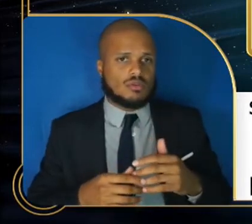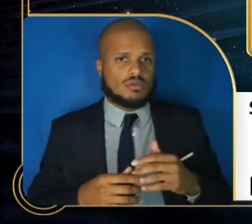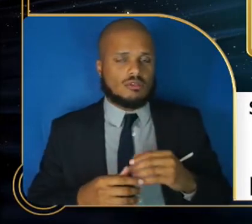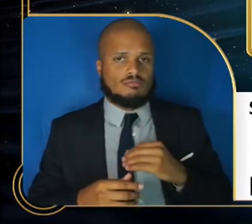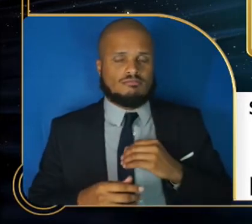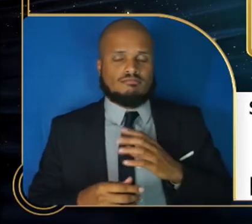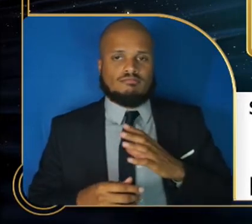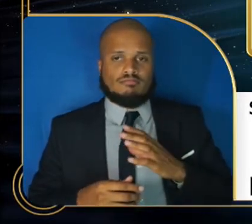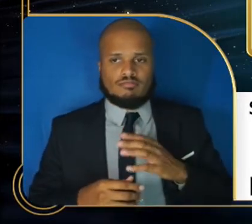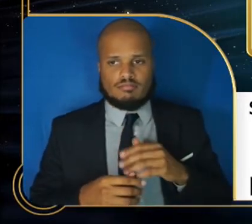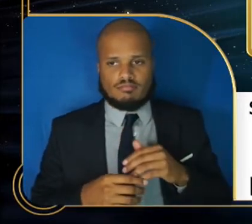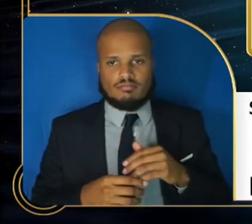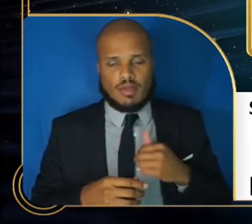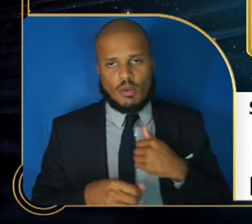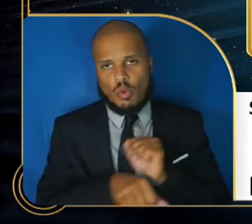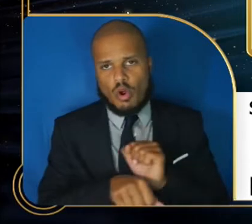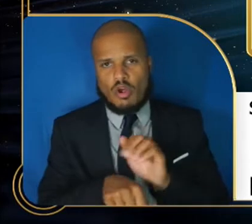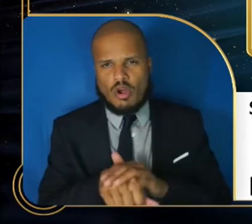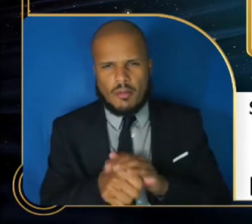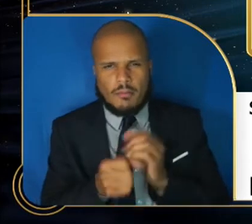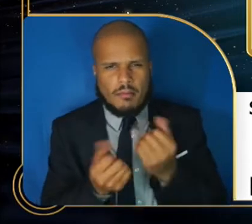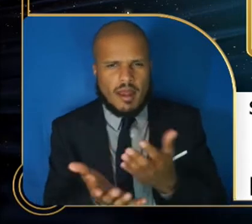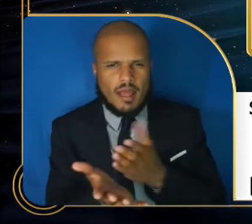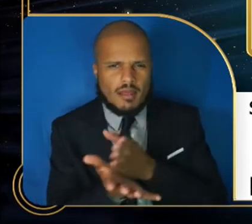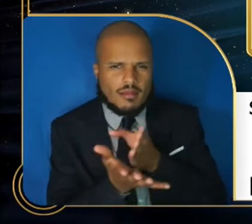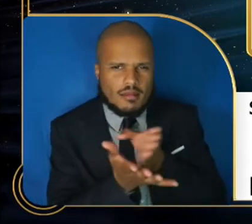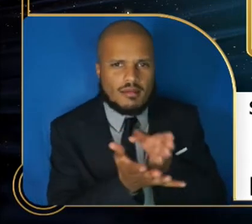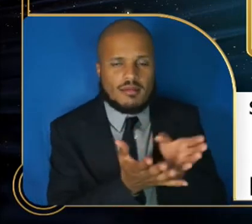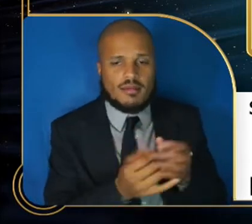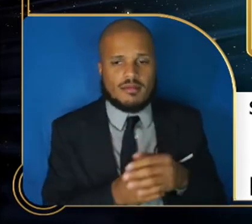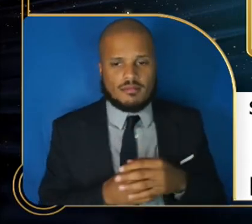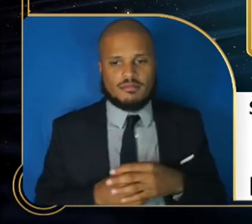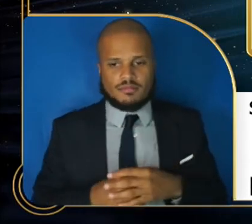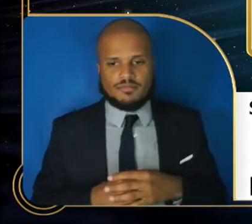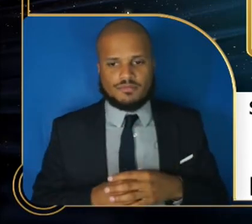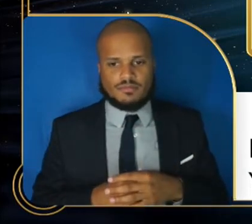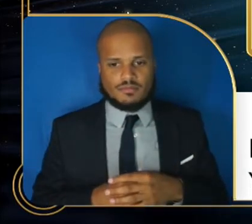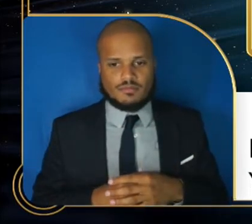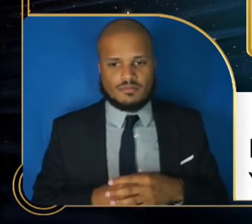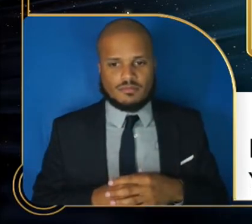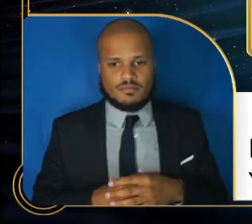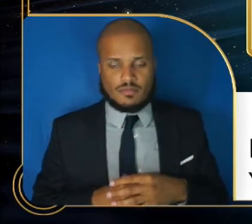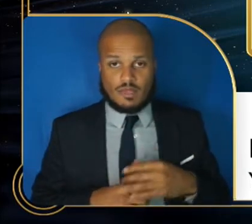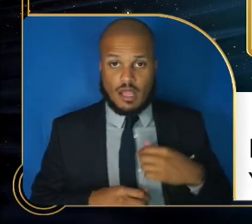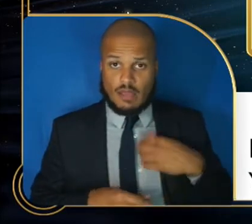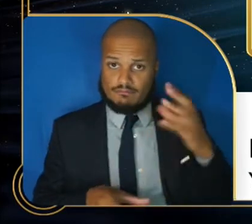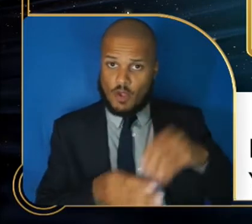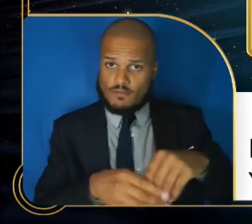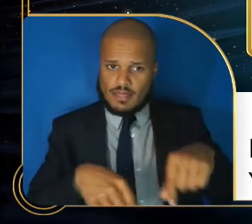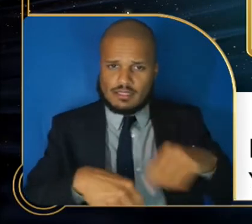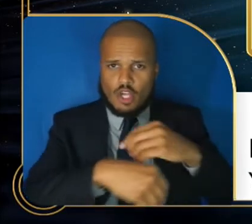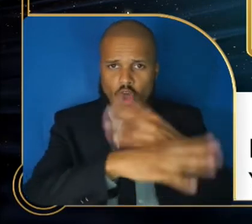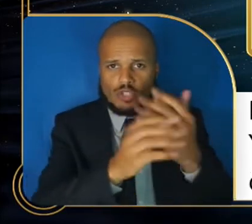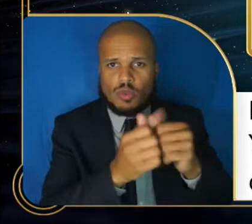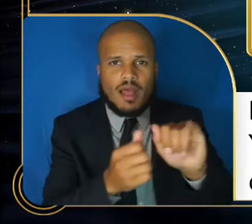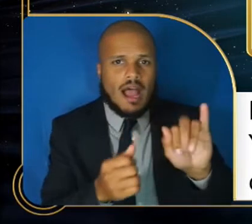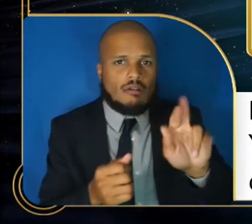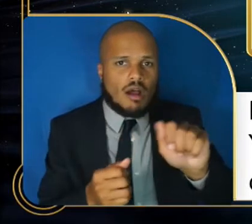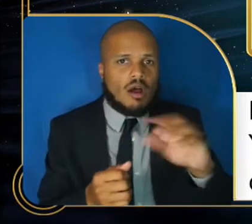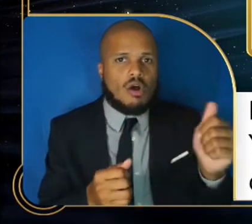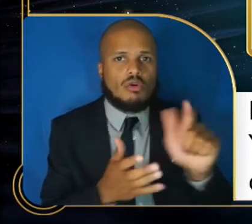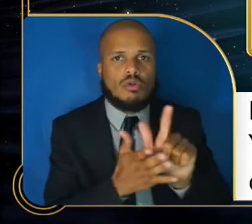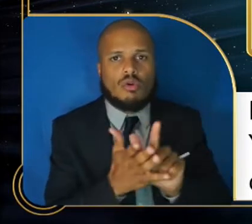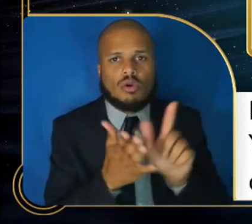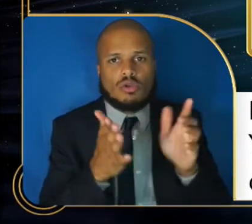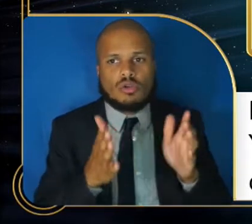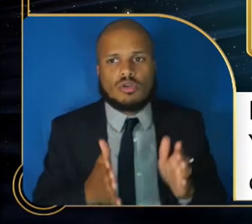set of things to work on. You will get on, you do get on these calls with Ira and the other lawyers,